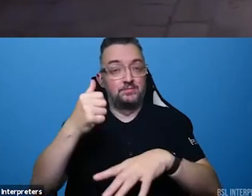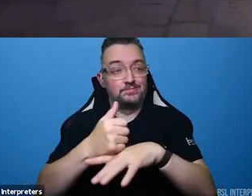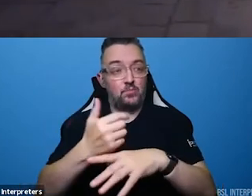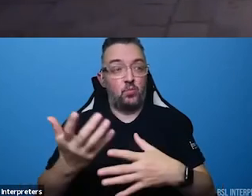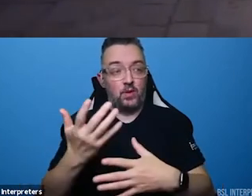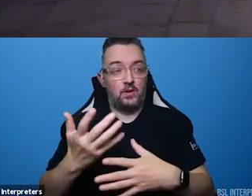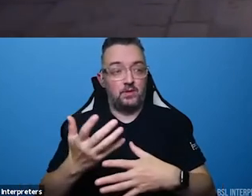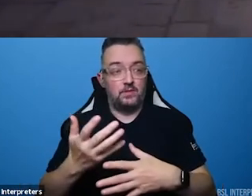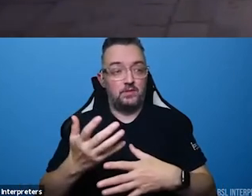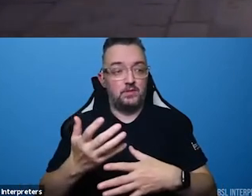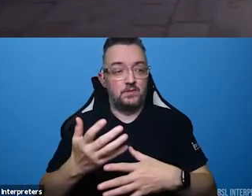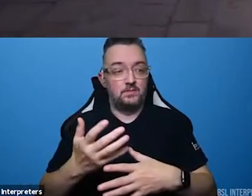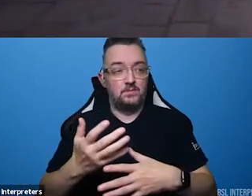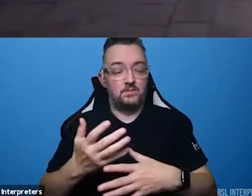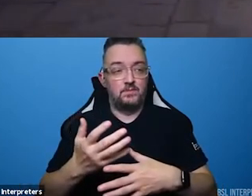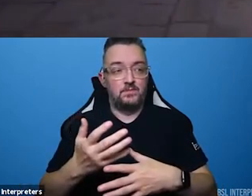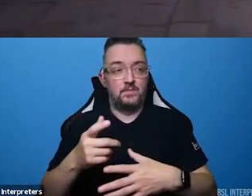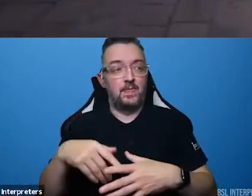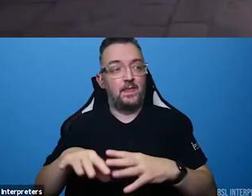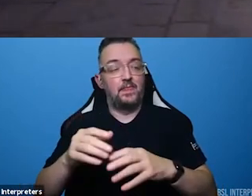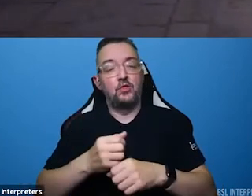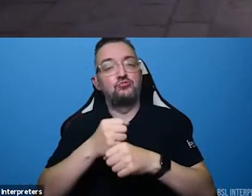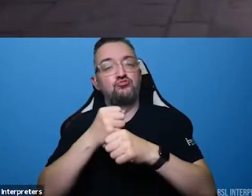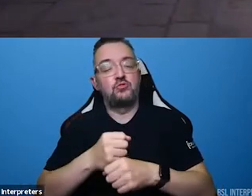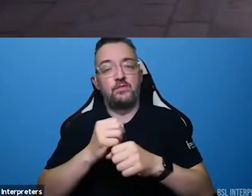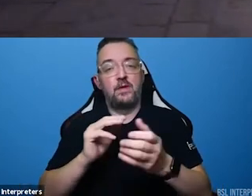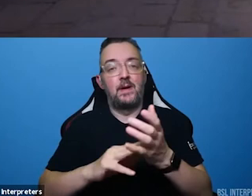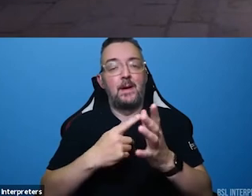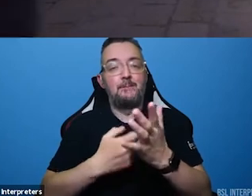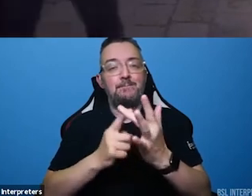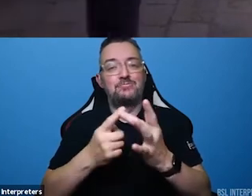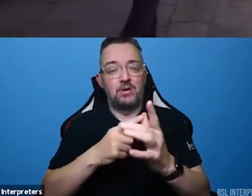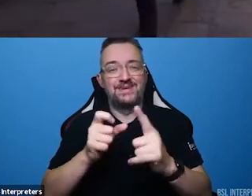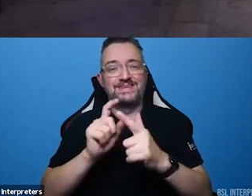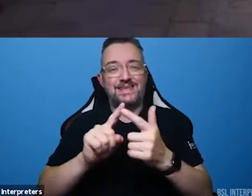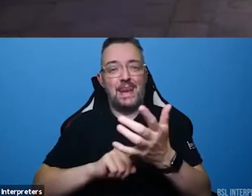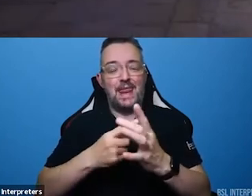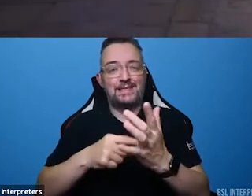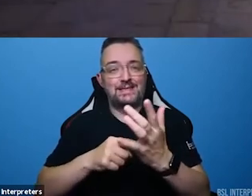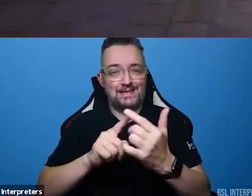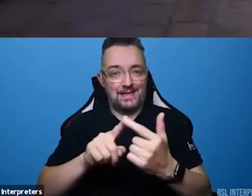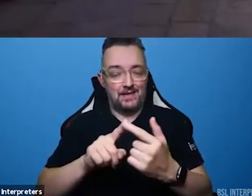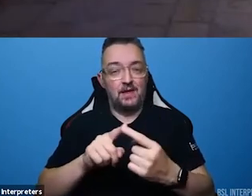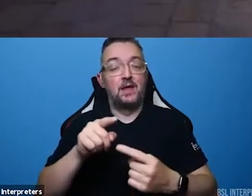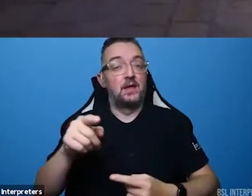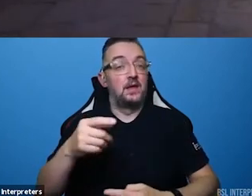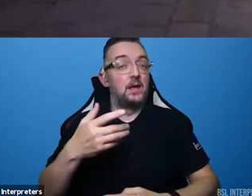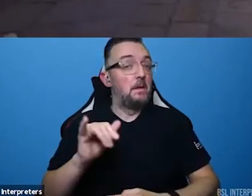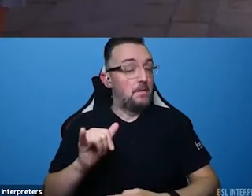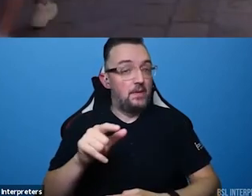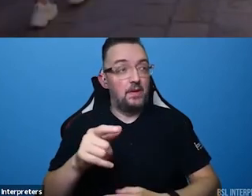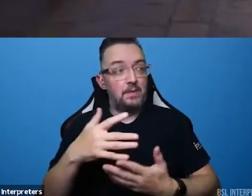the Church of Maria dei Dereletti, might be considered